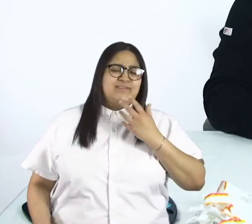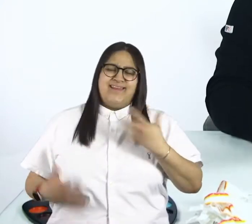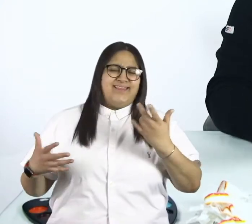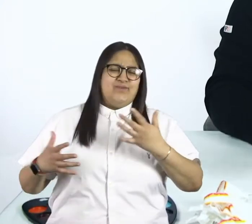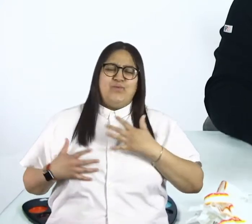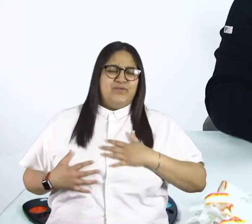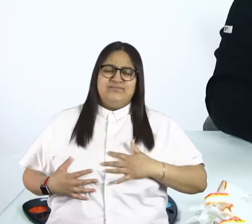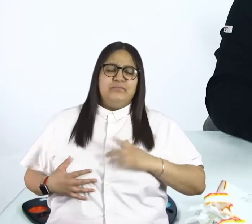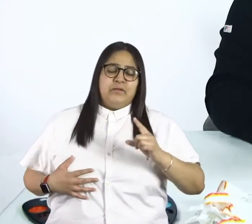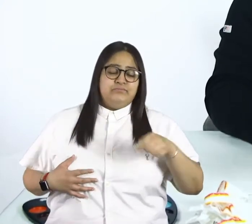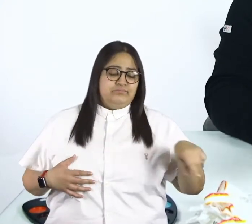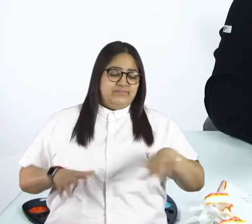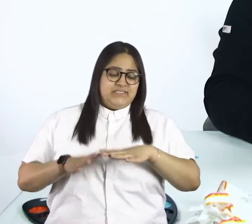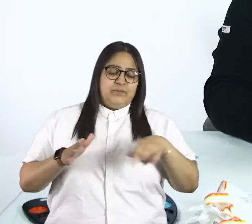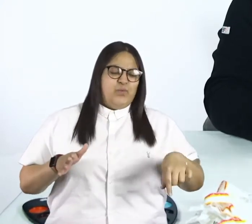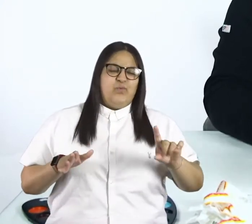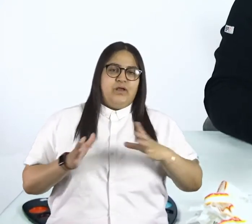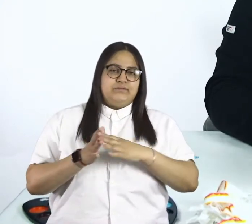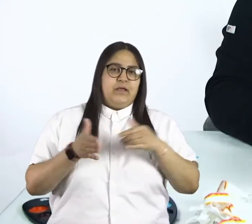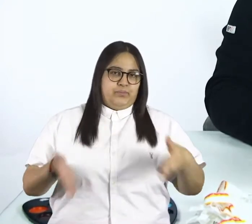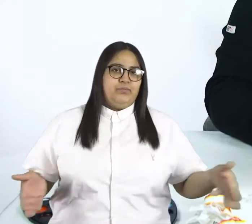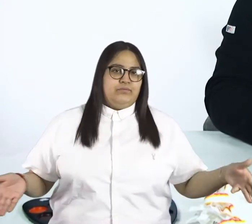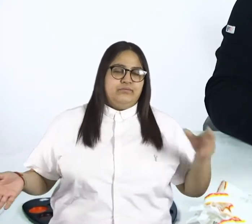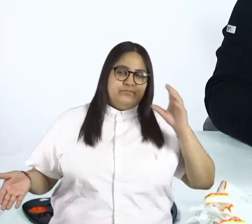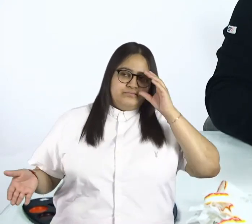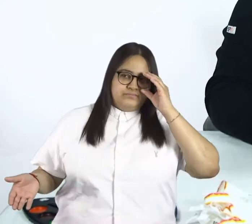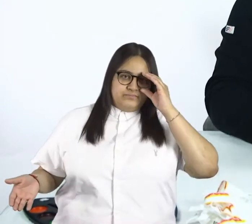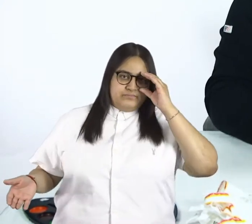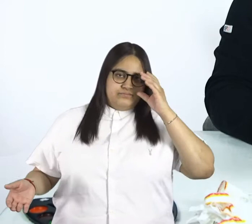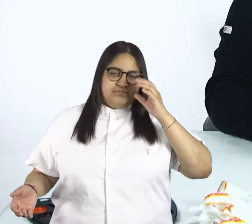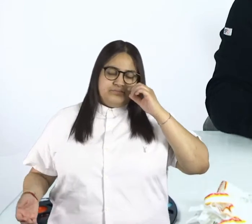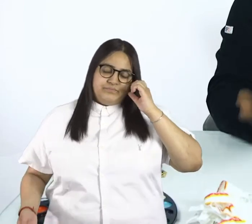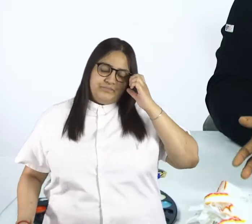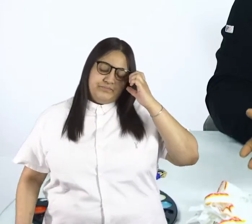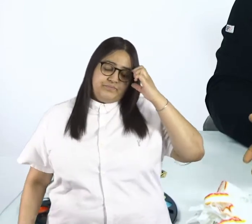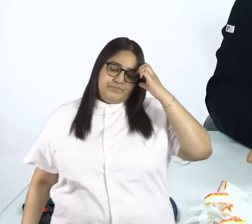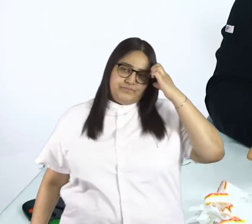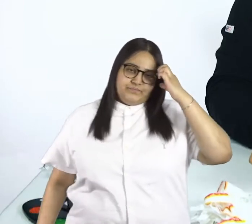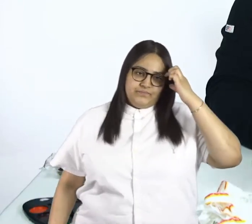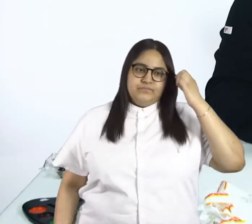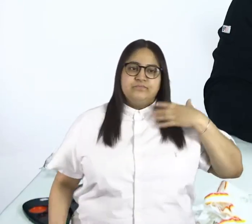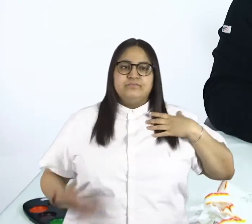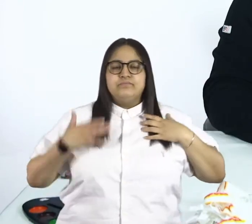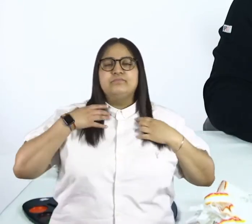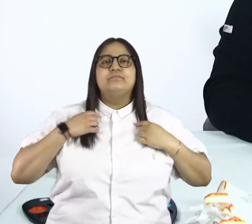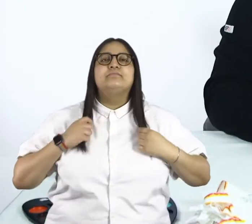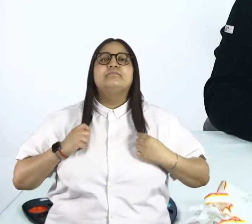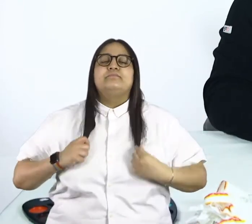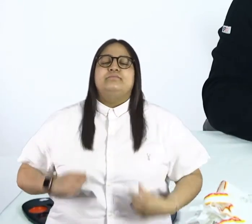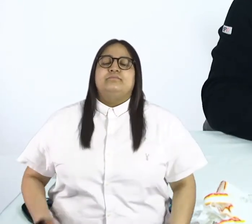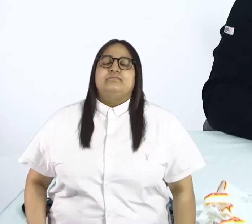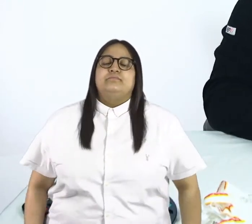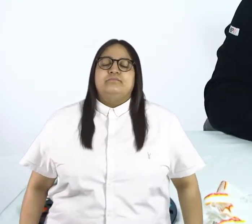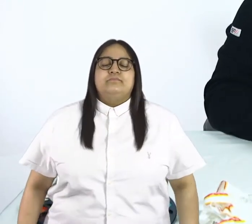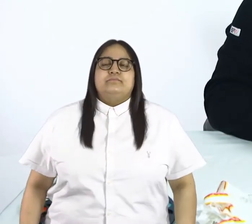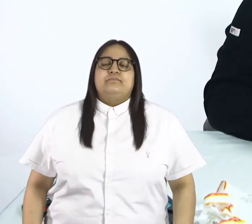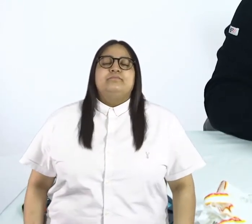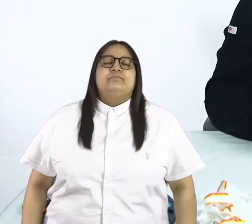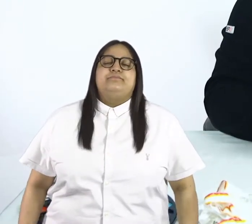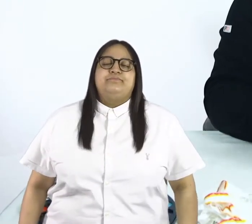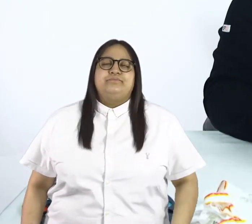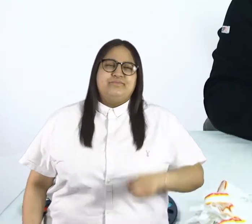absolutely anything. Just think back to your childhood days, if you're not a child, if you are a child, just yesterday, when you would do arts and crafts in